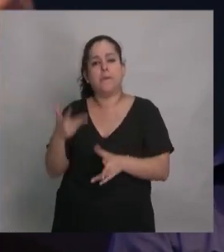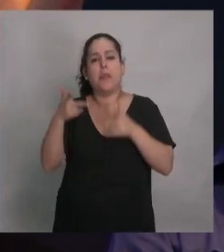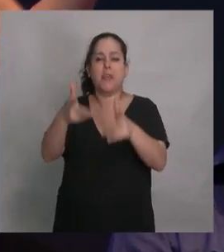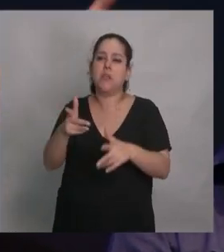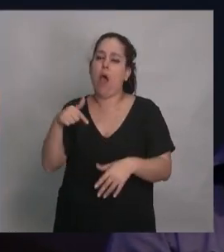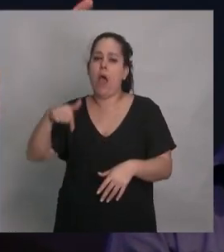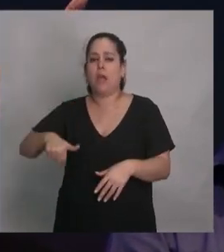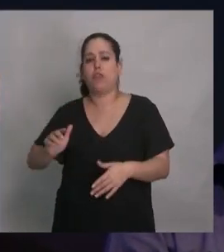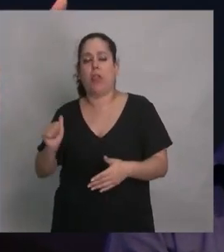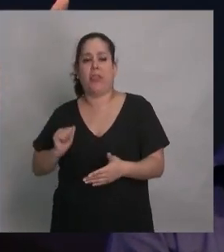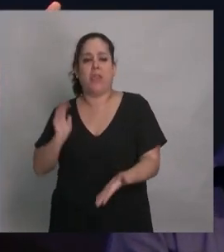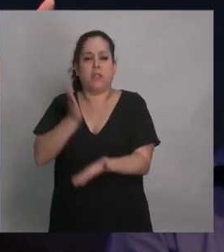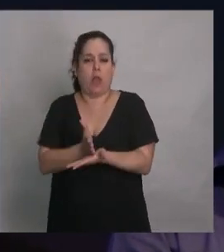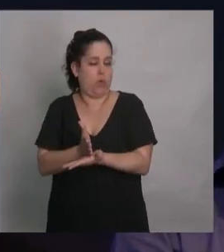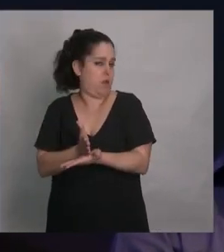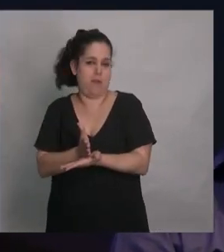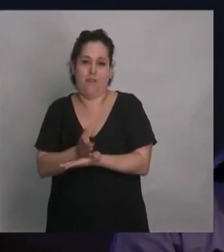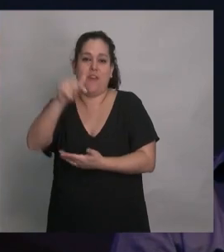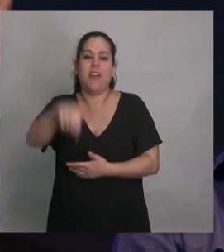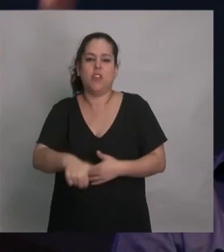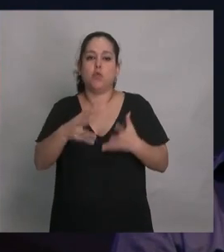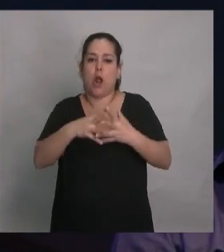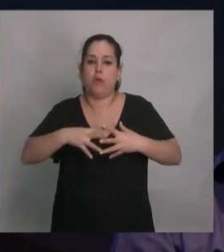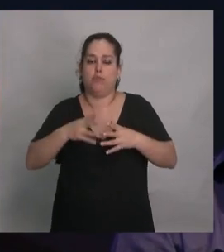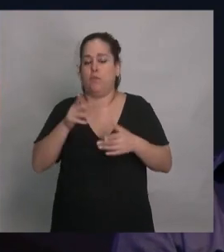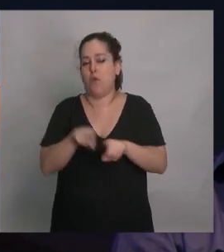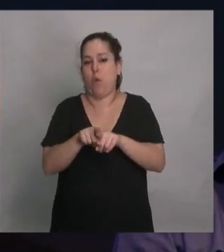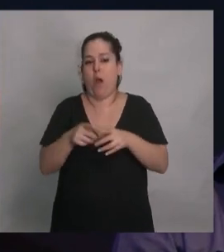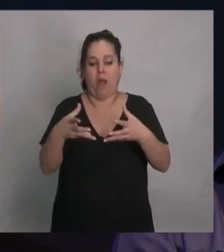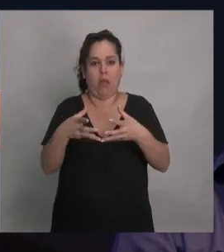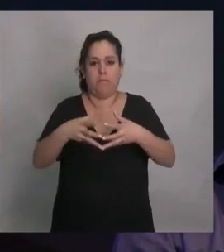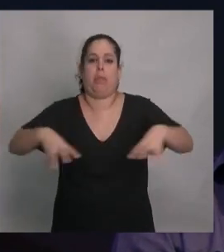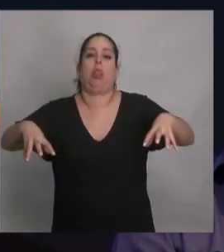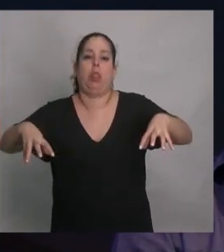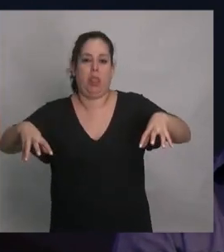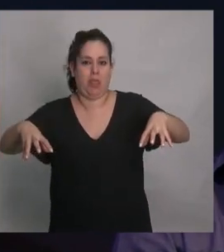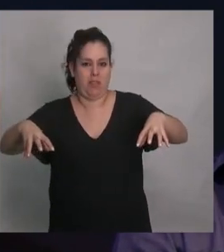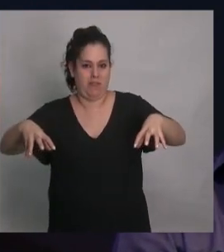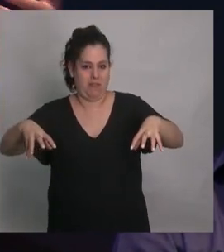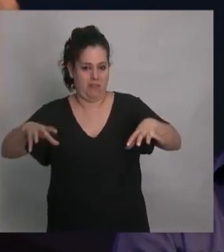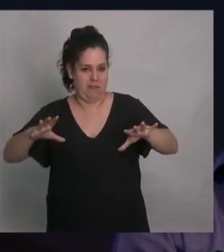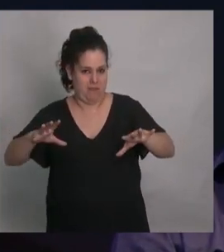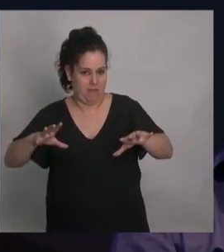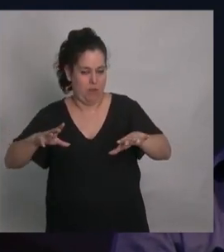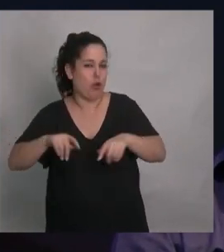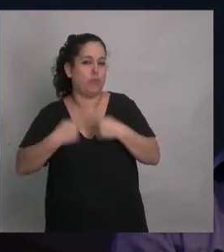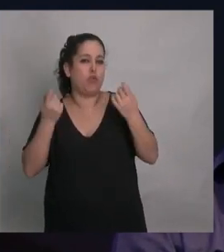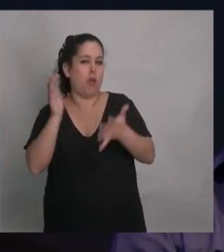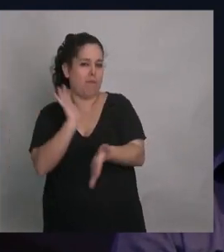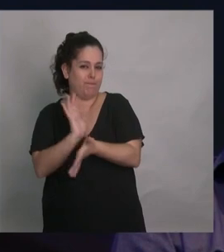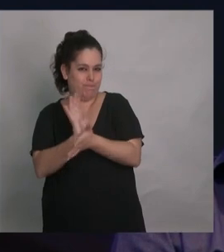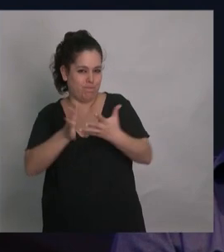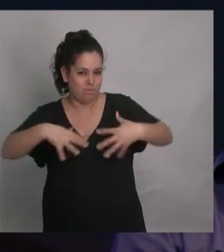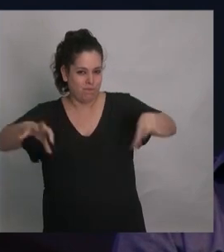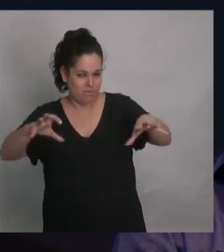plurality of ideas with words that are ours and common, and it is our language in common.